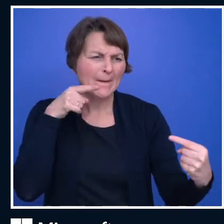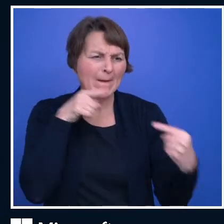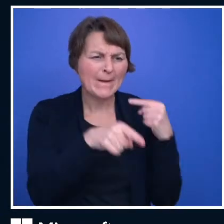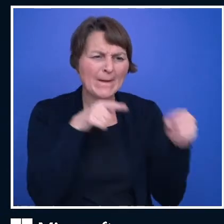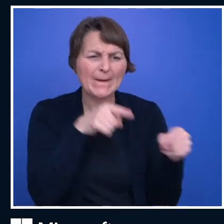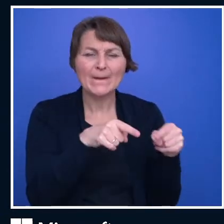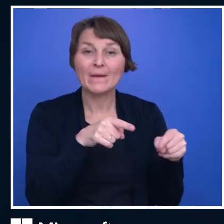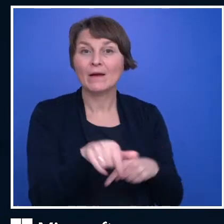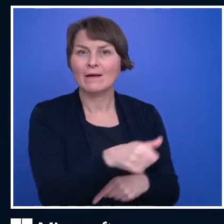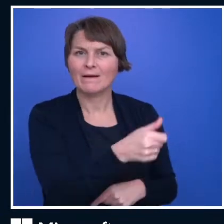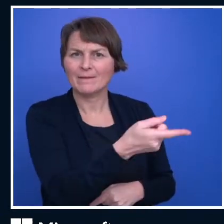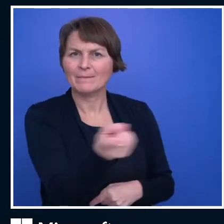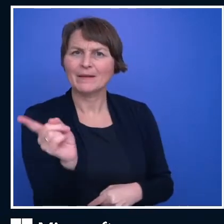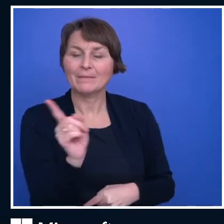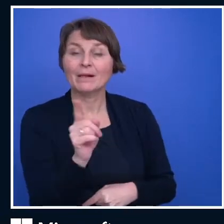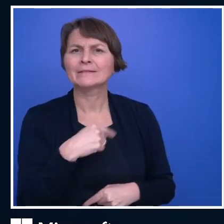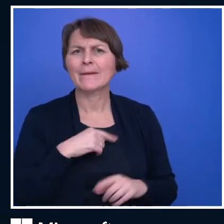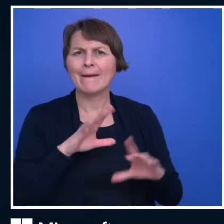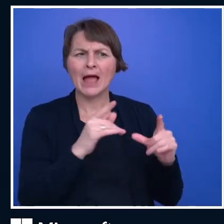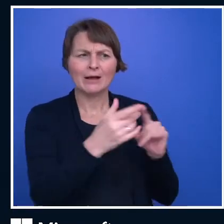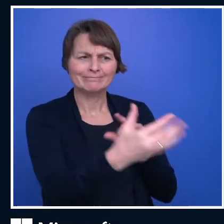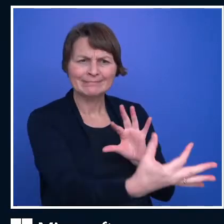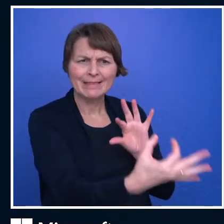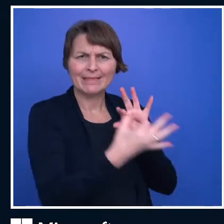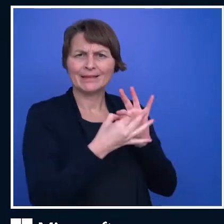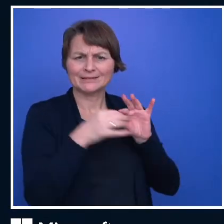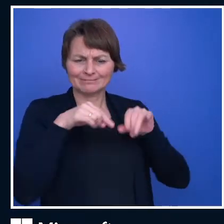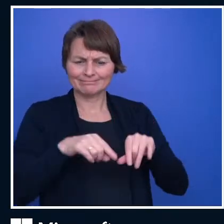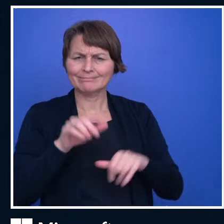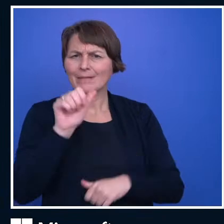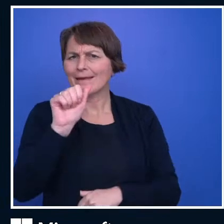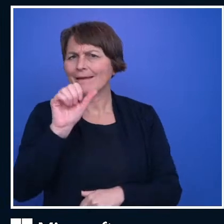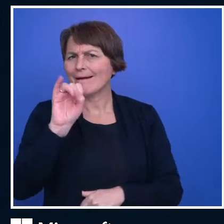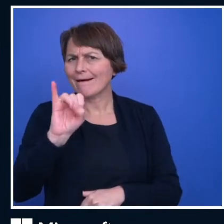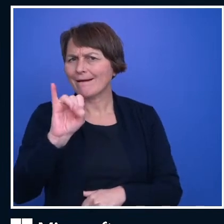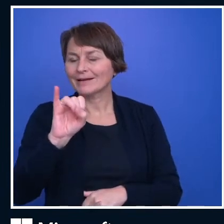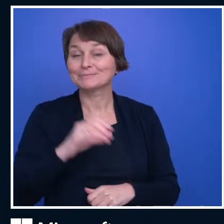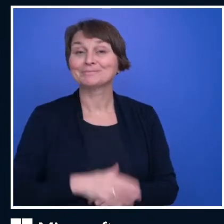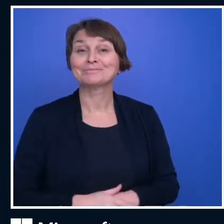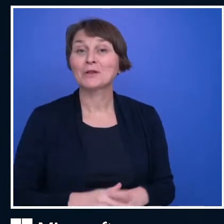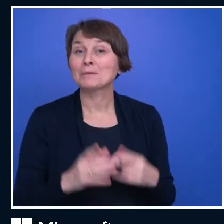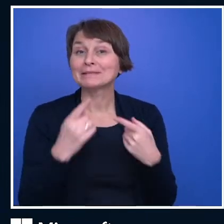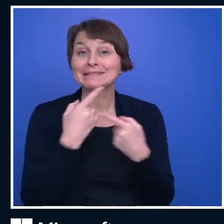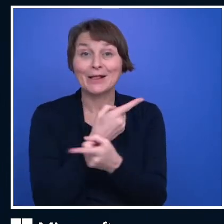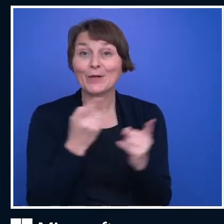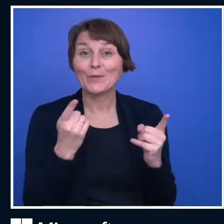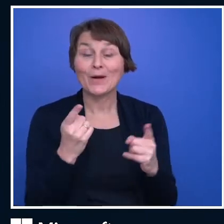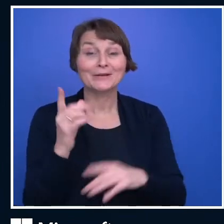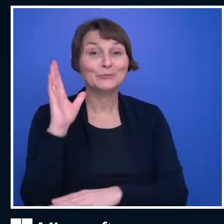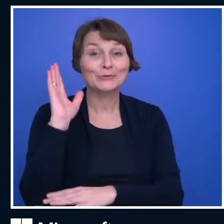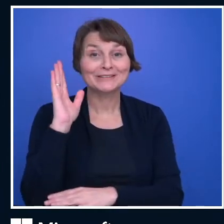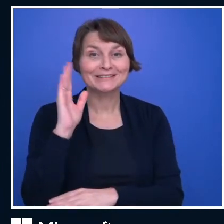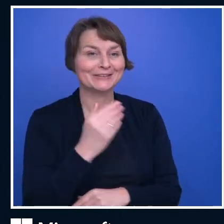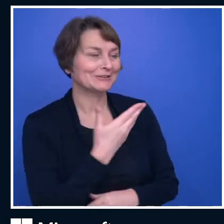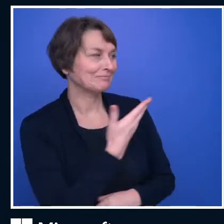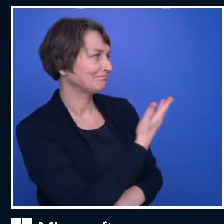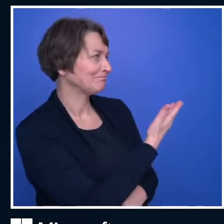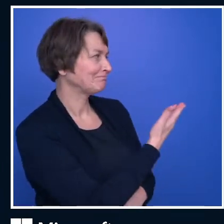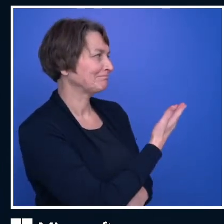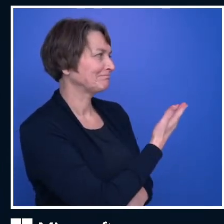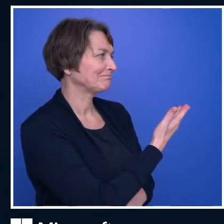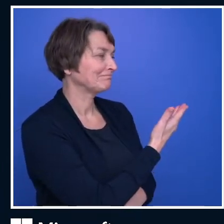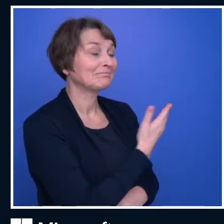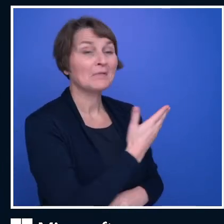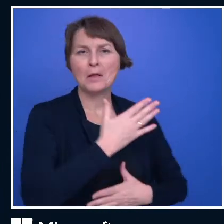AI? Our outline today, I'm going to tell my story. We're going to identify what is